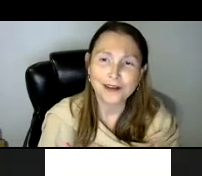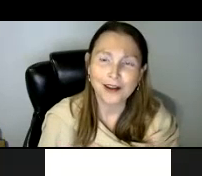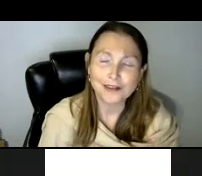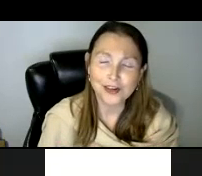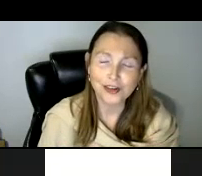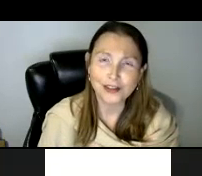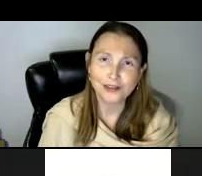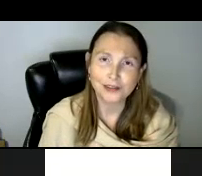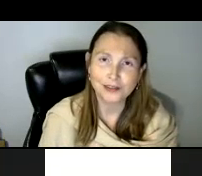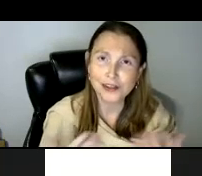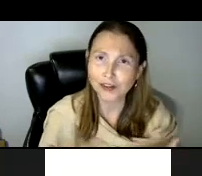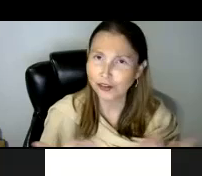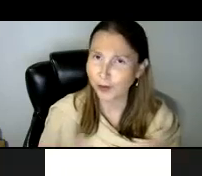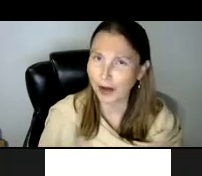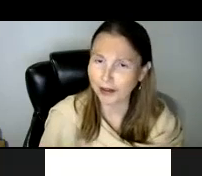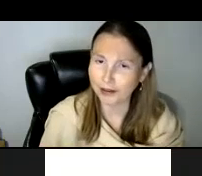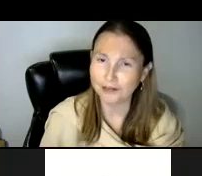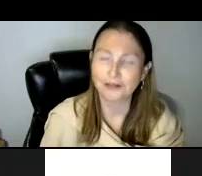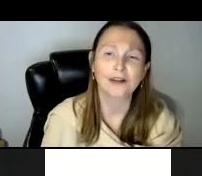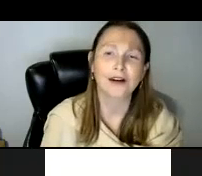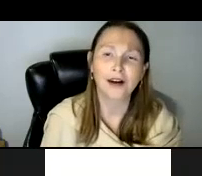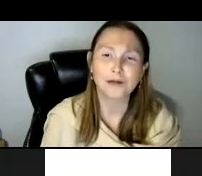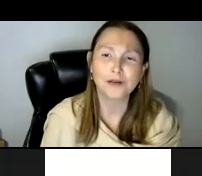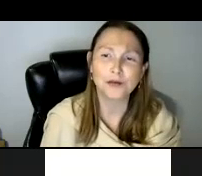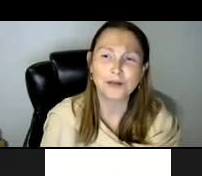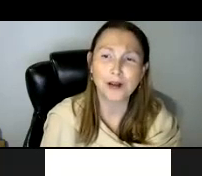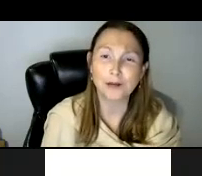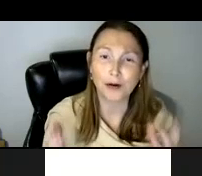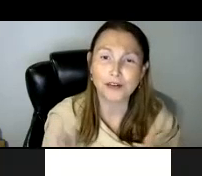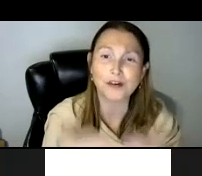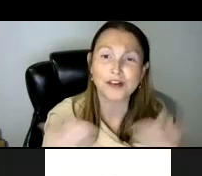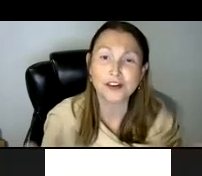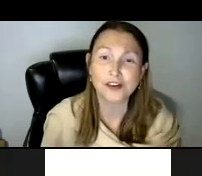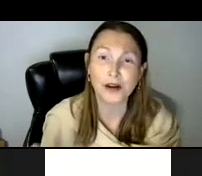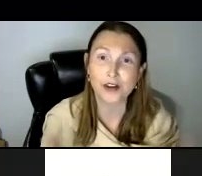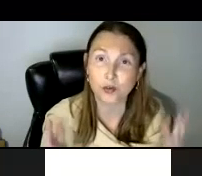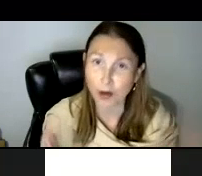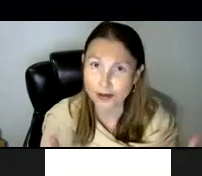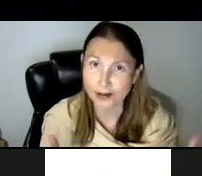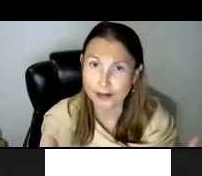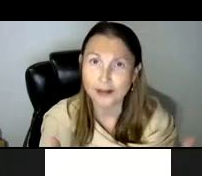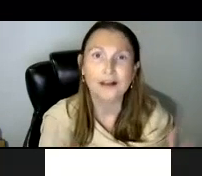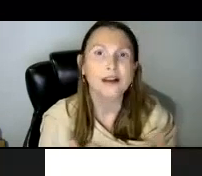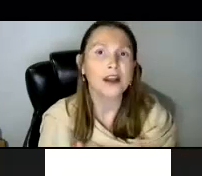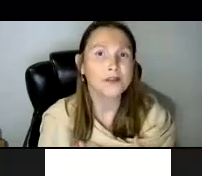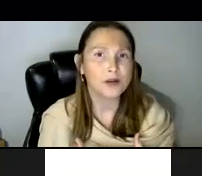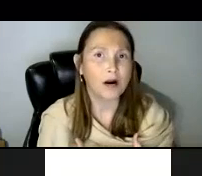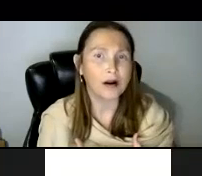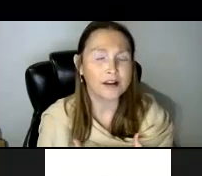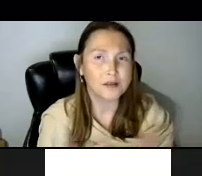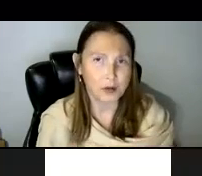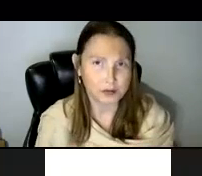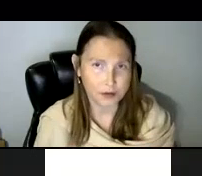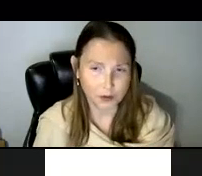and it essentially teaches your body to develop a protein which teaches your body to recognize if you